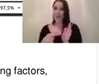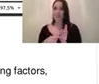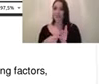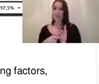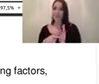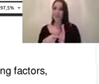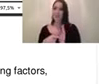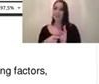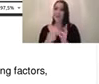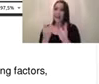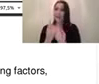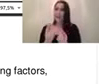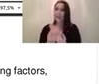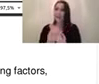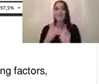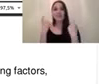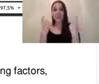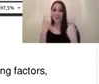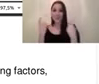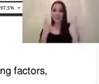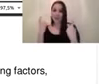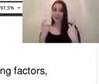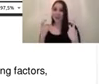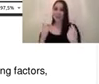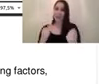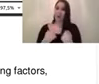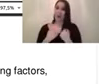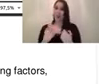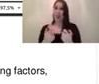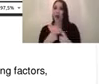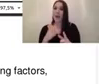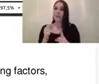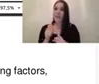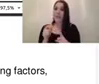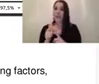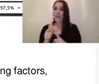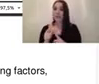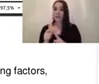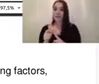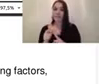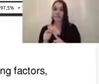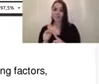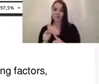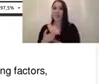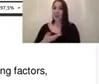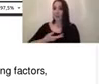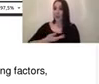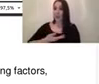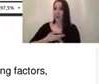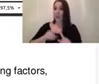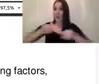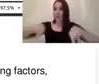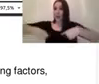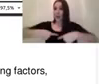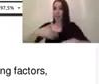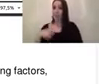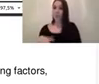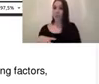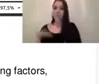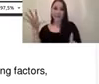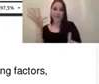main things to consider, for instance, in our applications in the company, because we want to detect